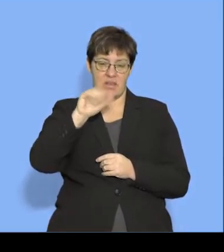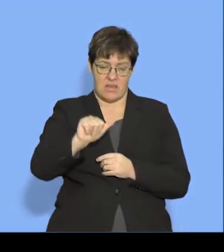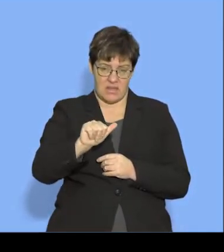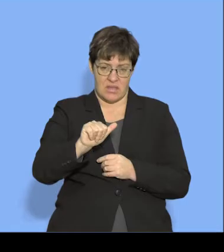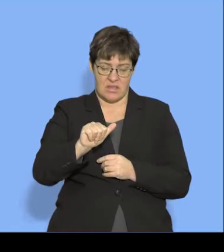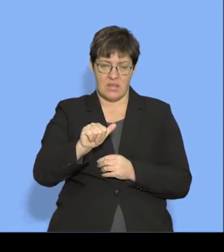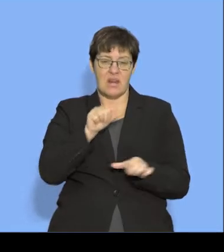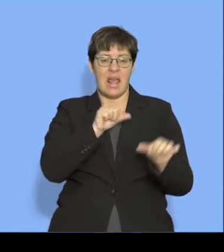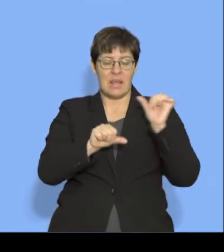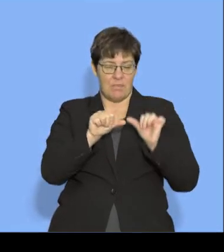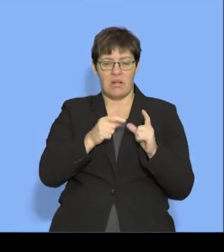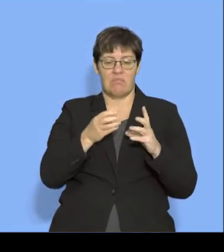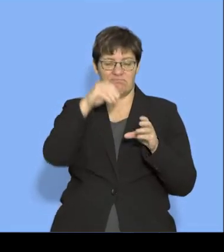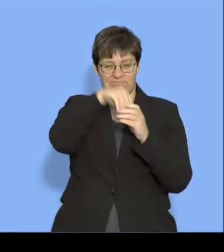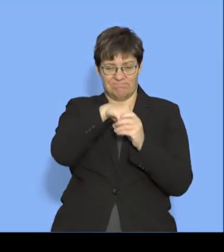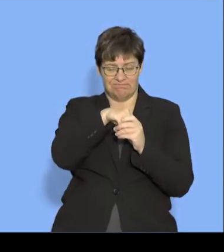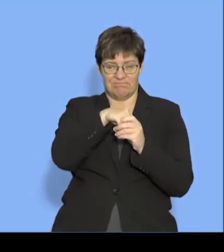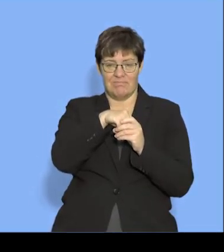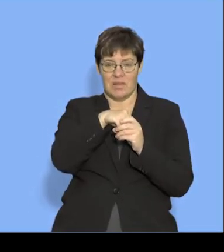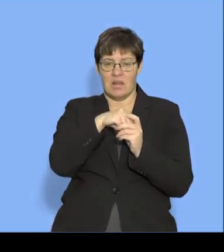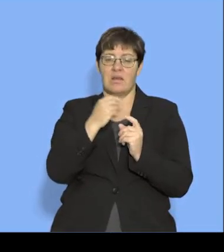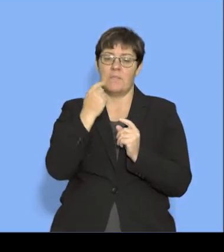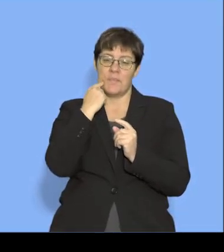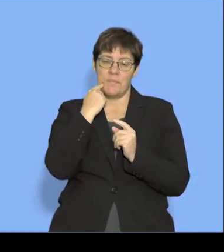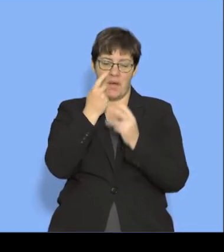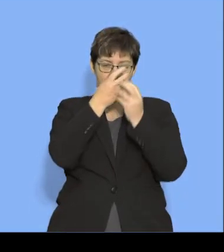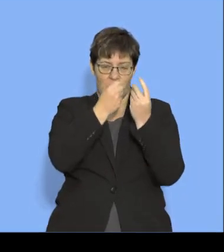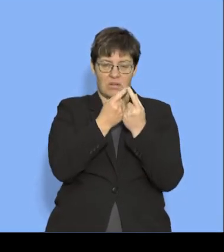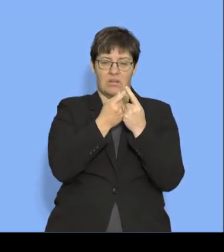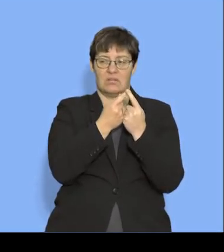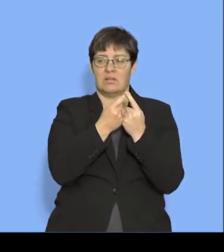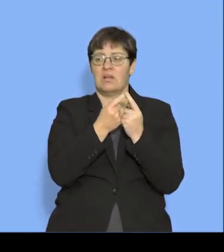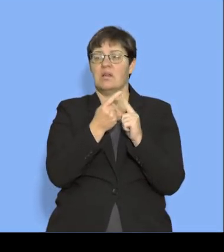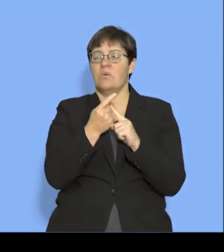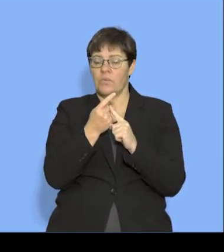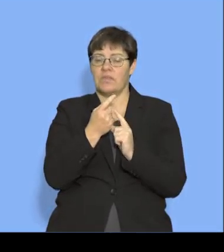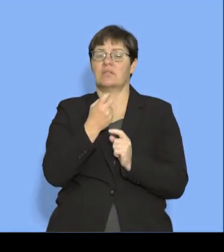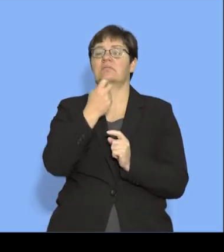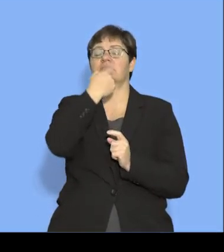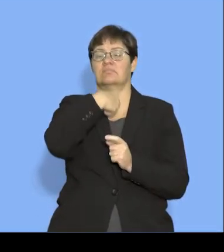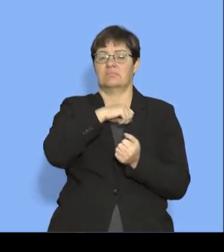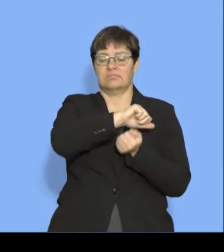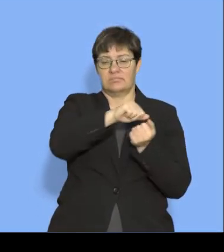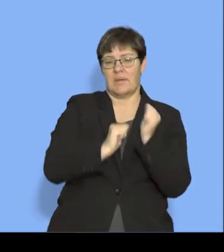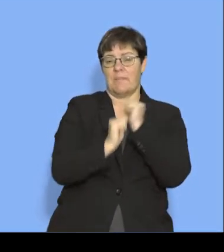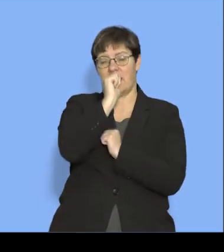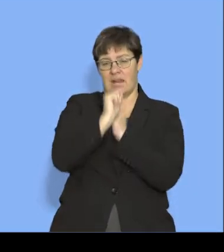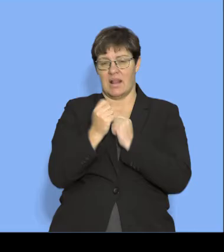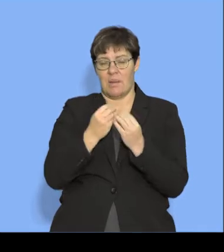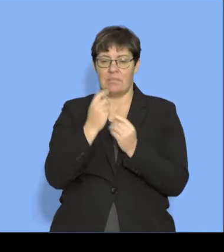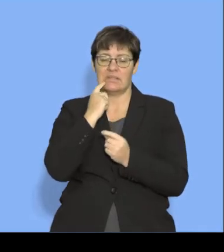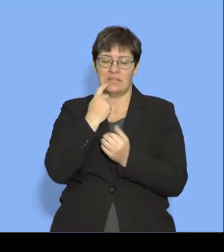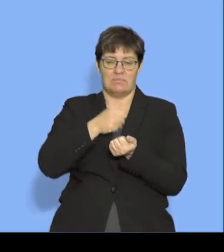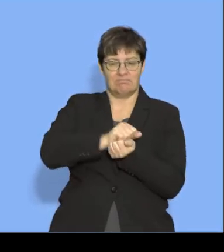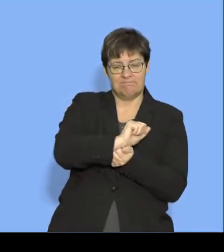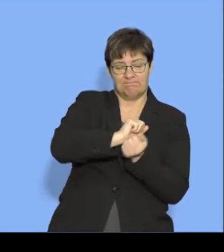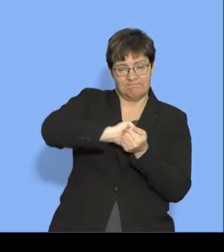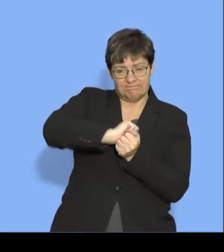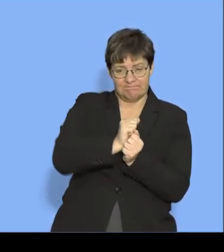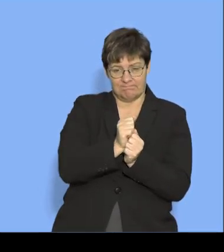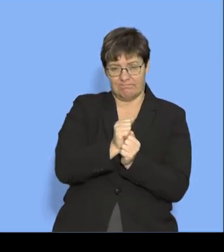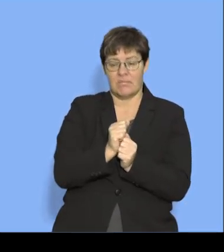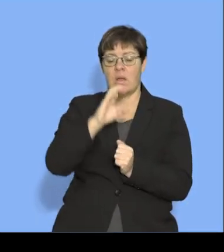chemically with the enzymes produced by the salivary glands, along with the digestion that happens mechanically by the teeth,